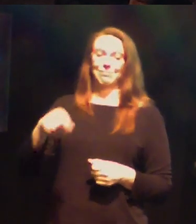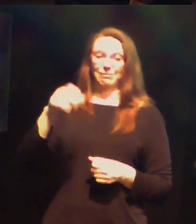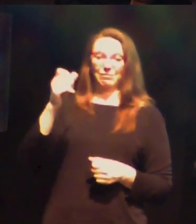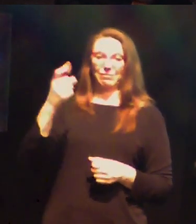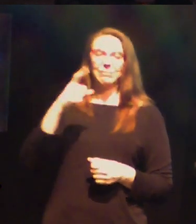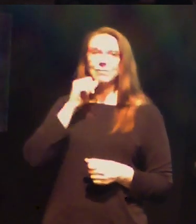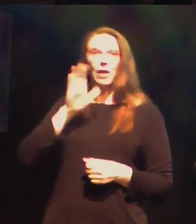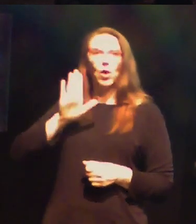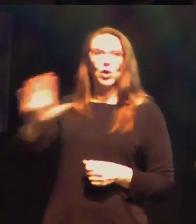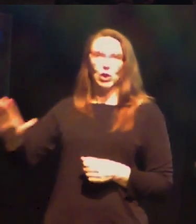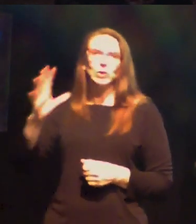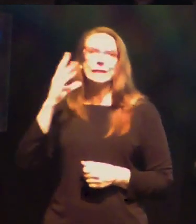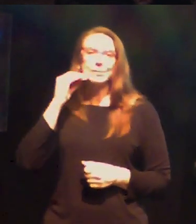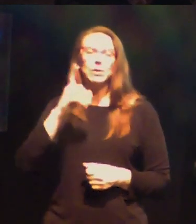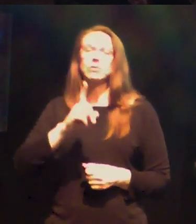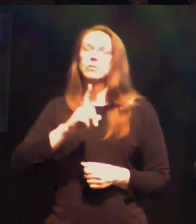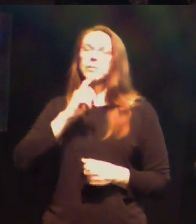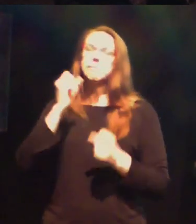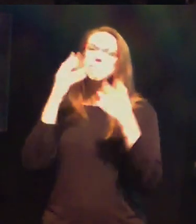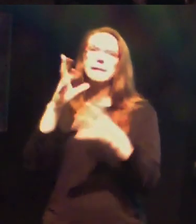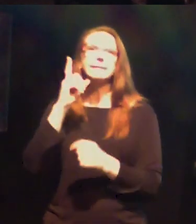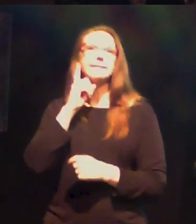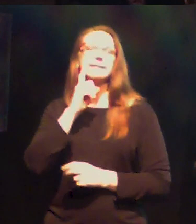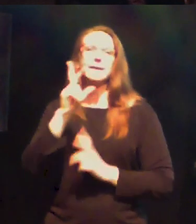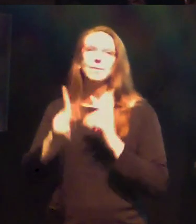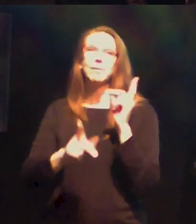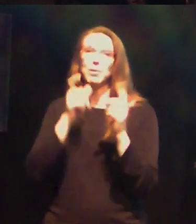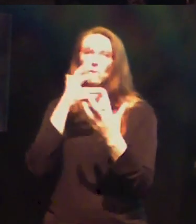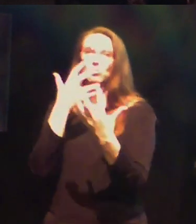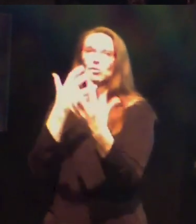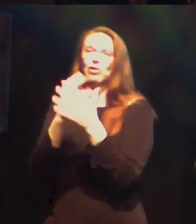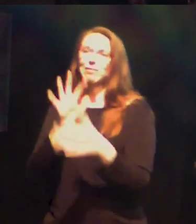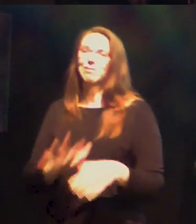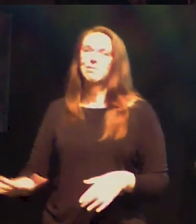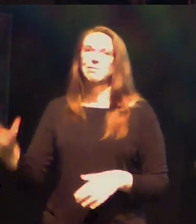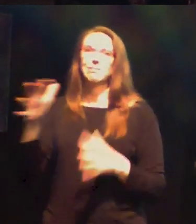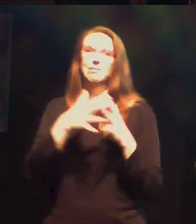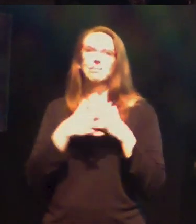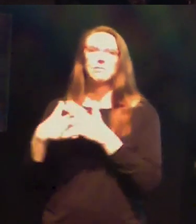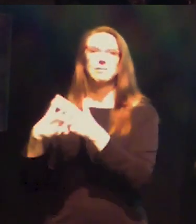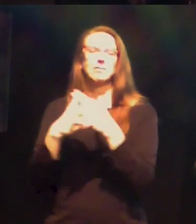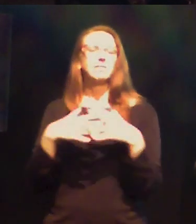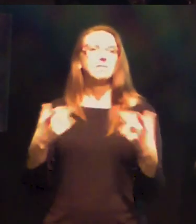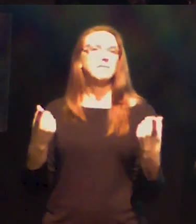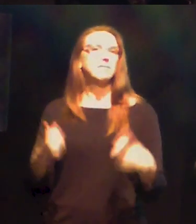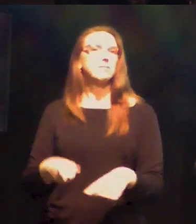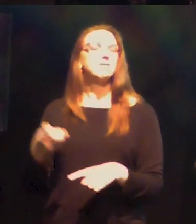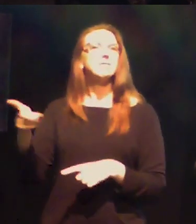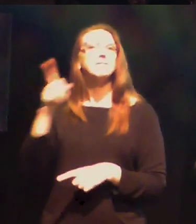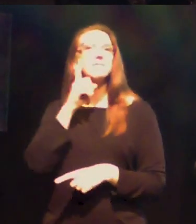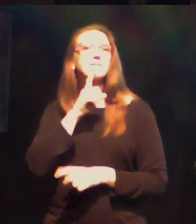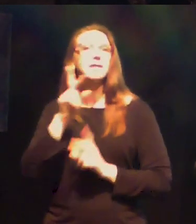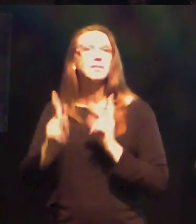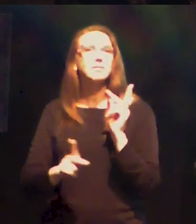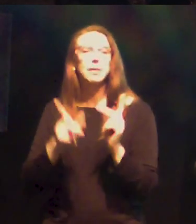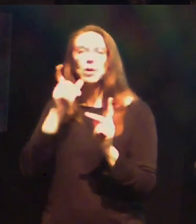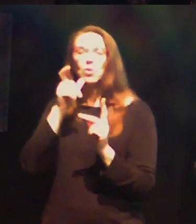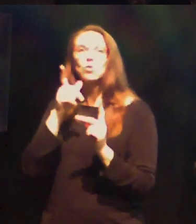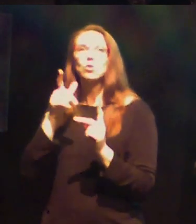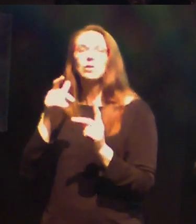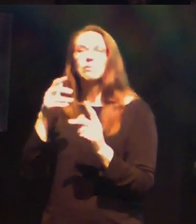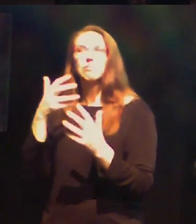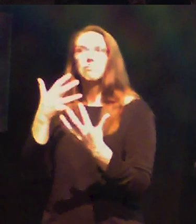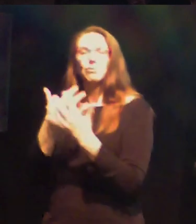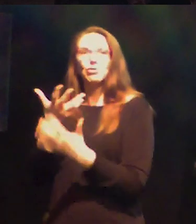only her experience. It's true of many deaf people incarcerated throughout the United States. So as a result, deaf people in prison,